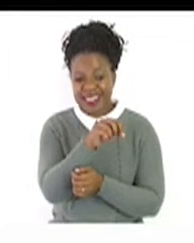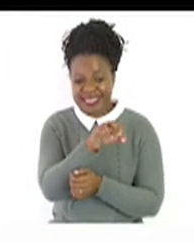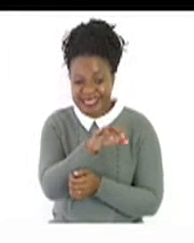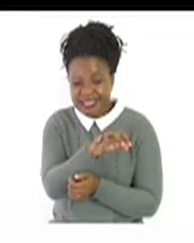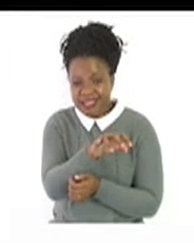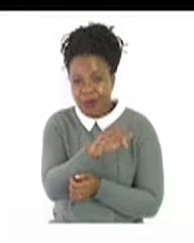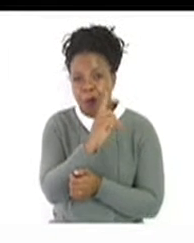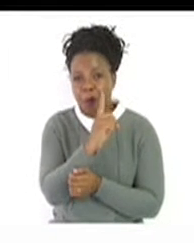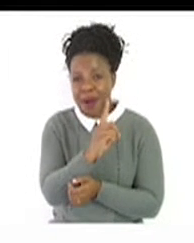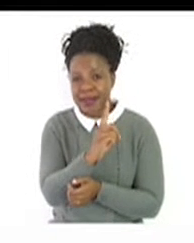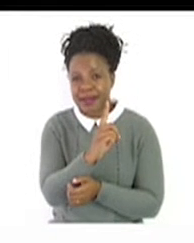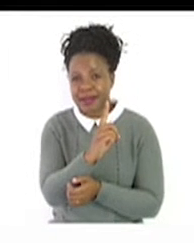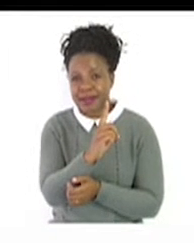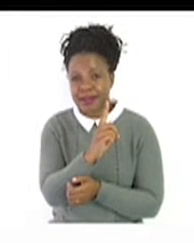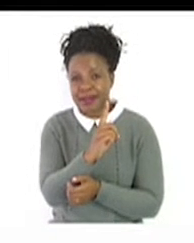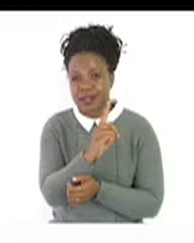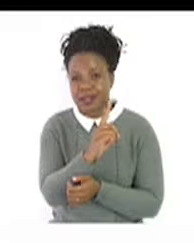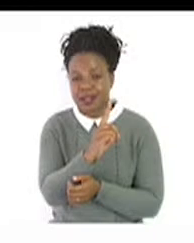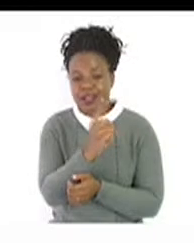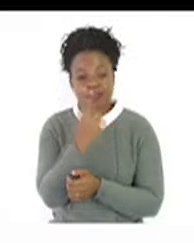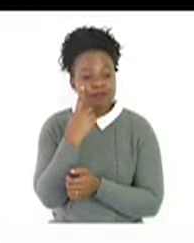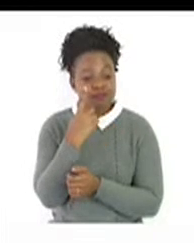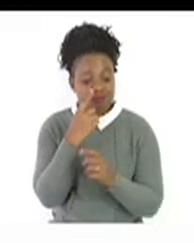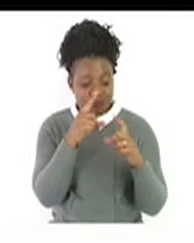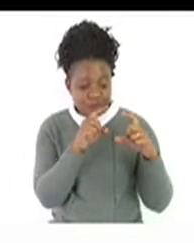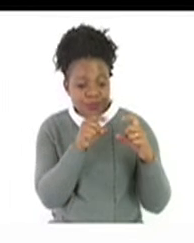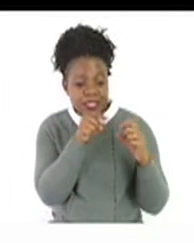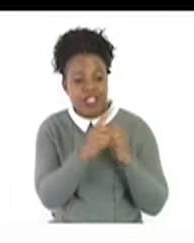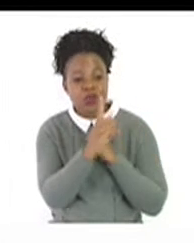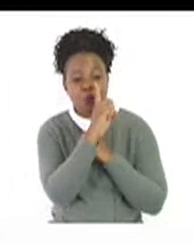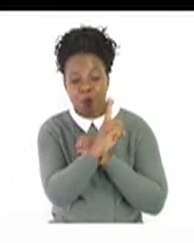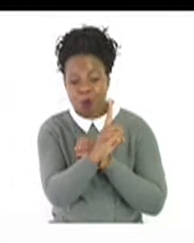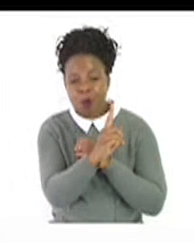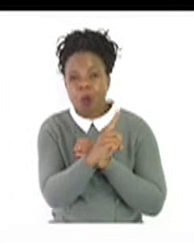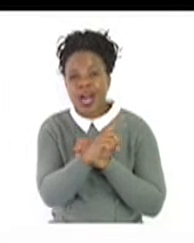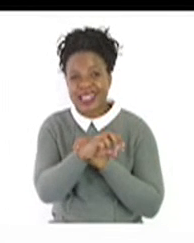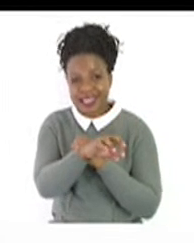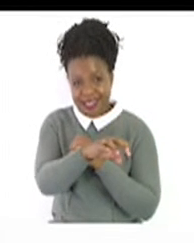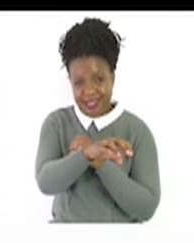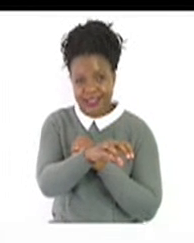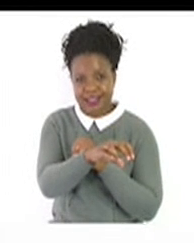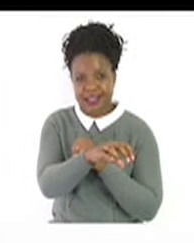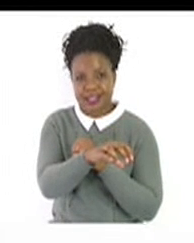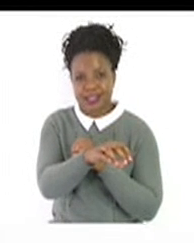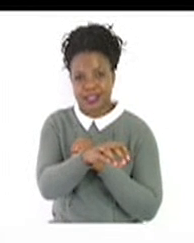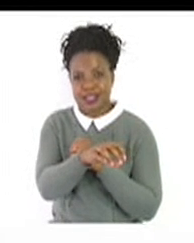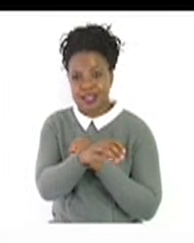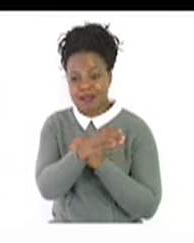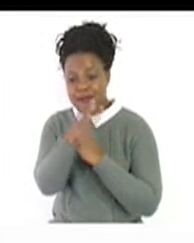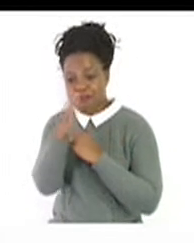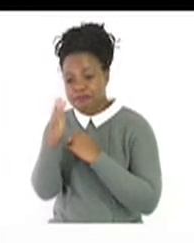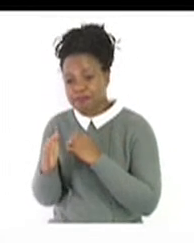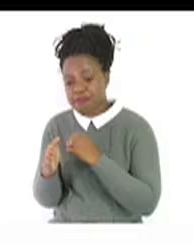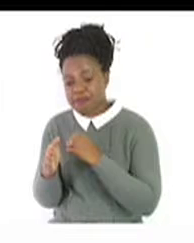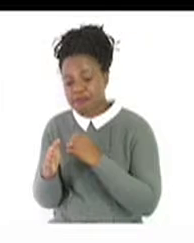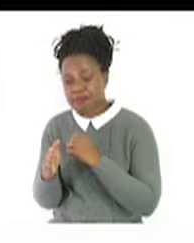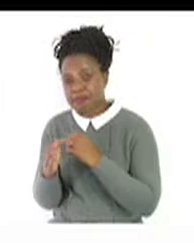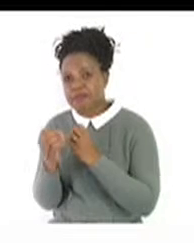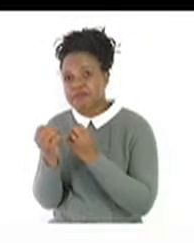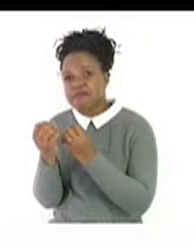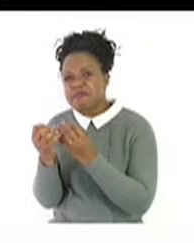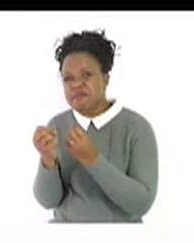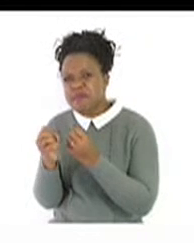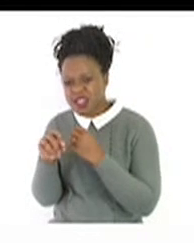That's the example that we are going to do together. If you look at the pictures, it's no longer one ant, there are many.